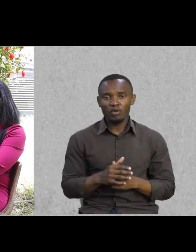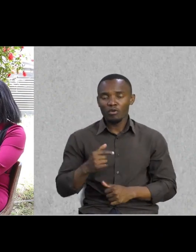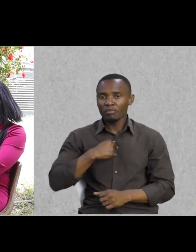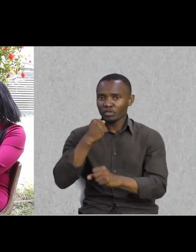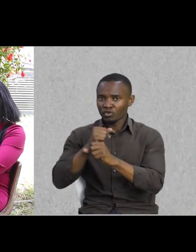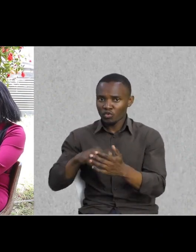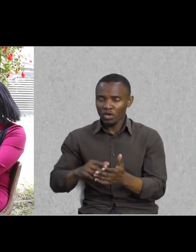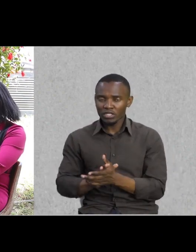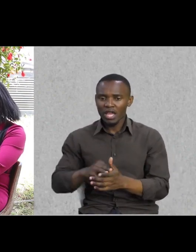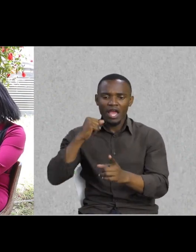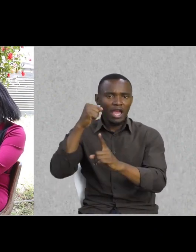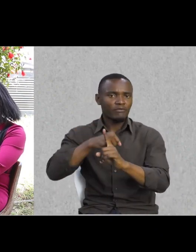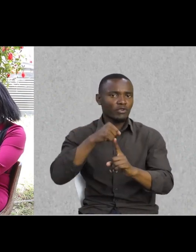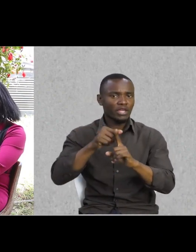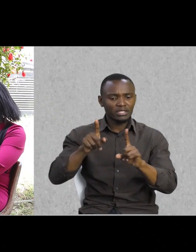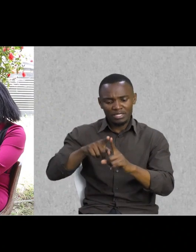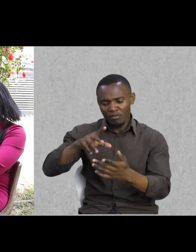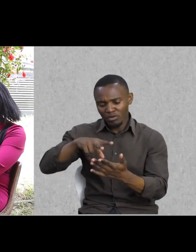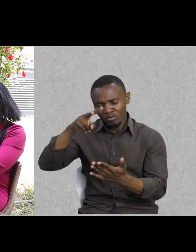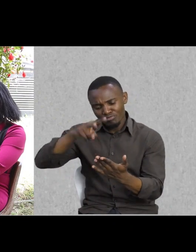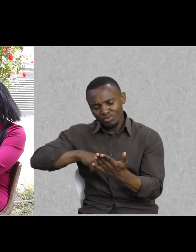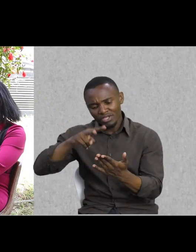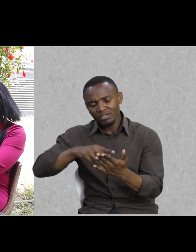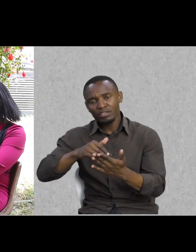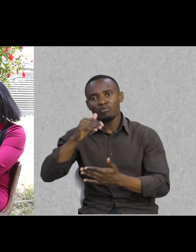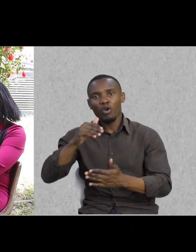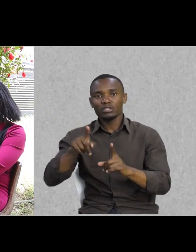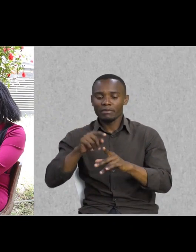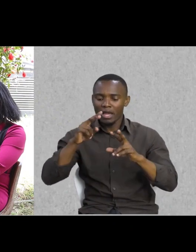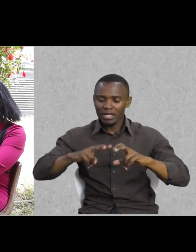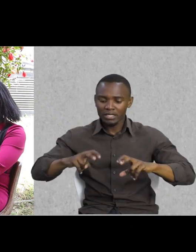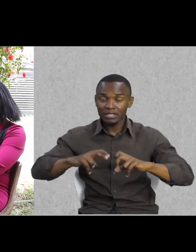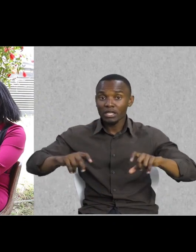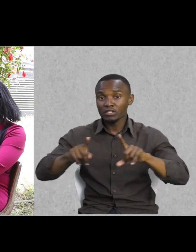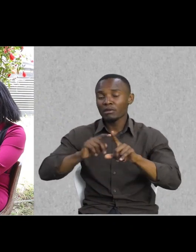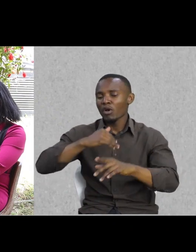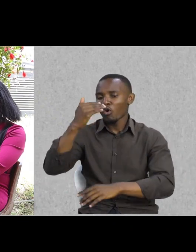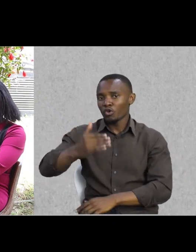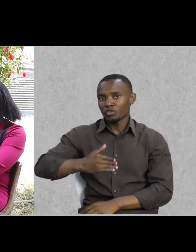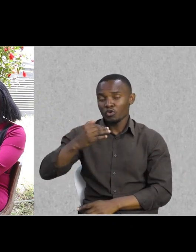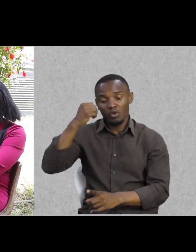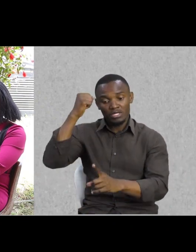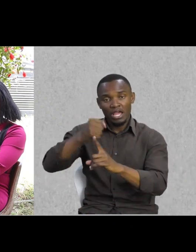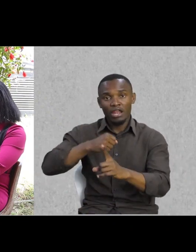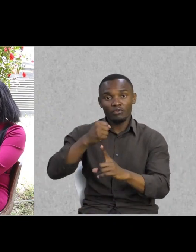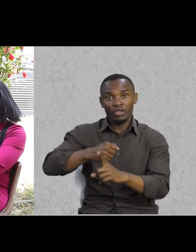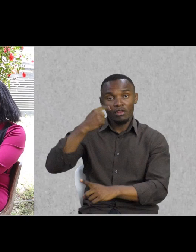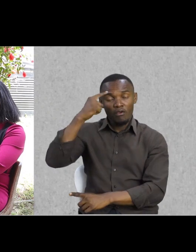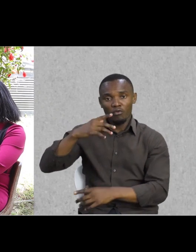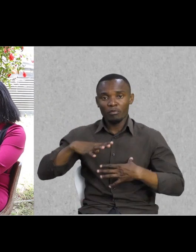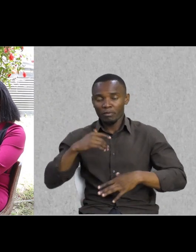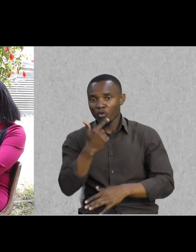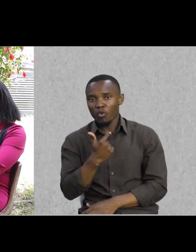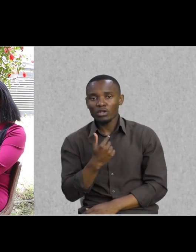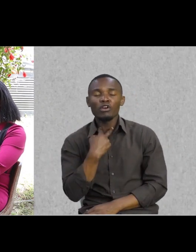stand out. I should even read more. I should research and always speak out on behalf of those who don't have the voice